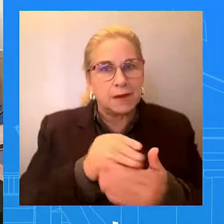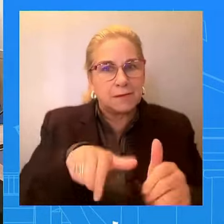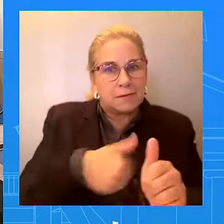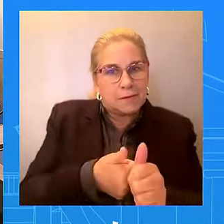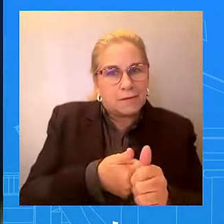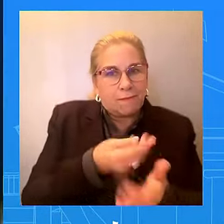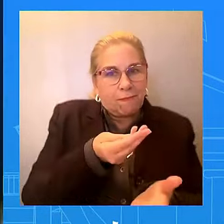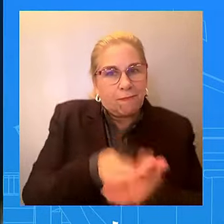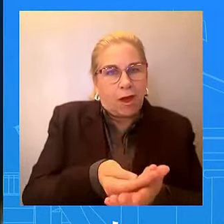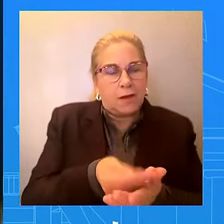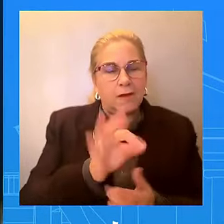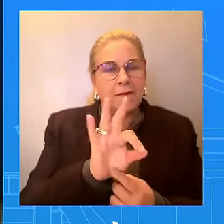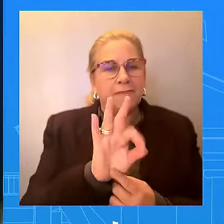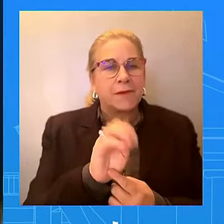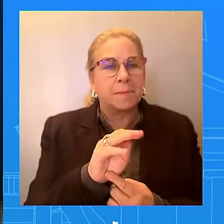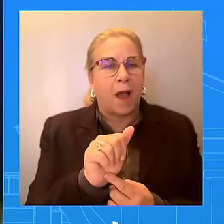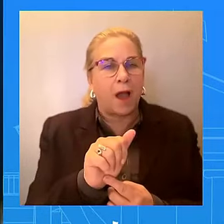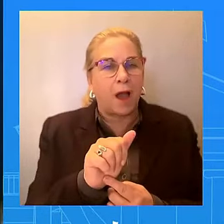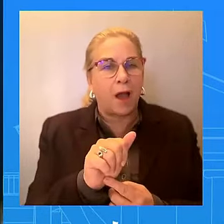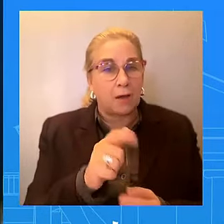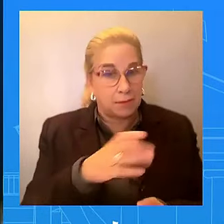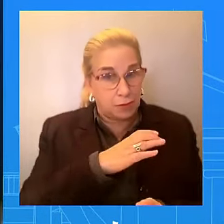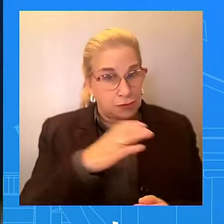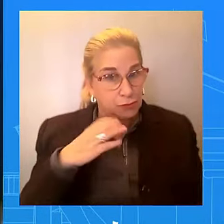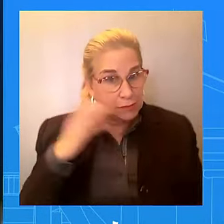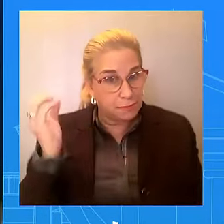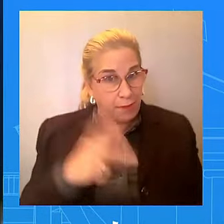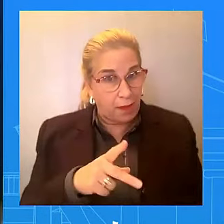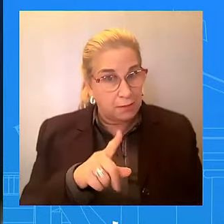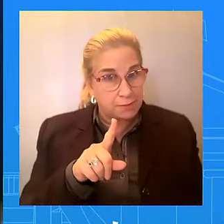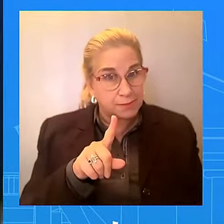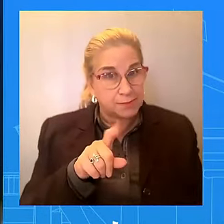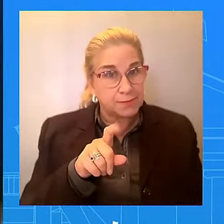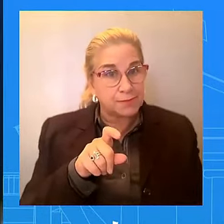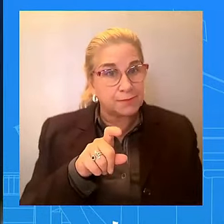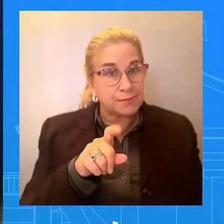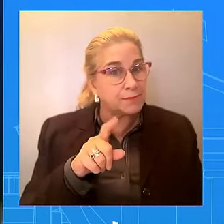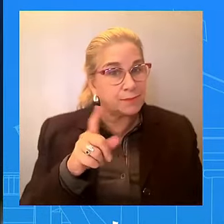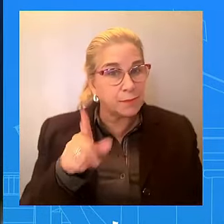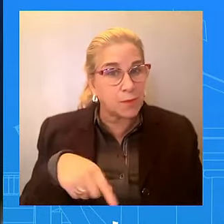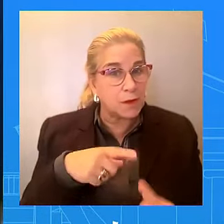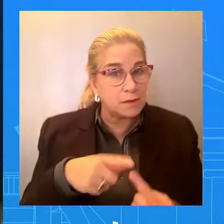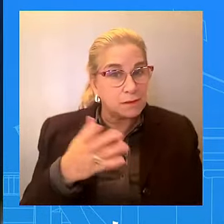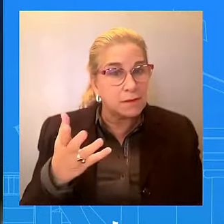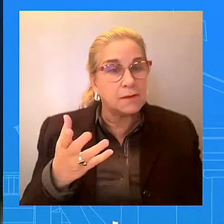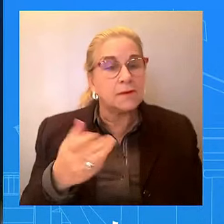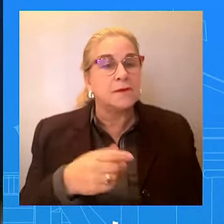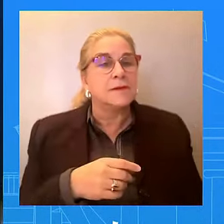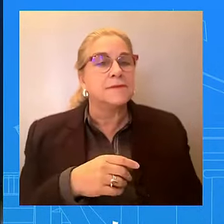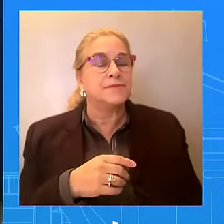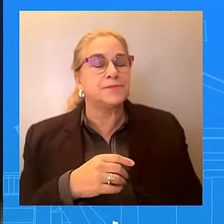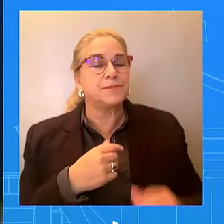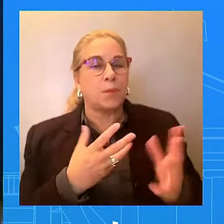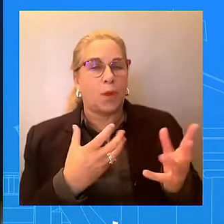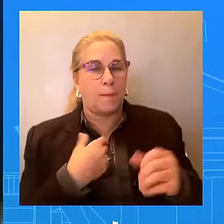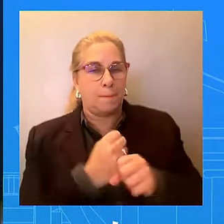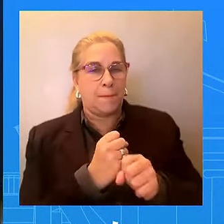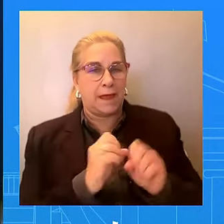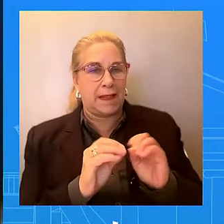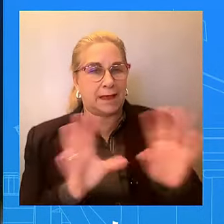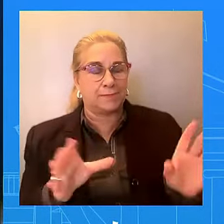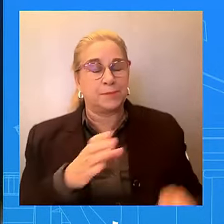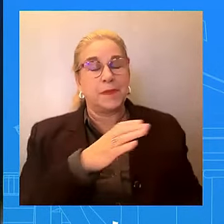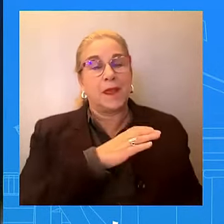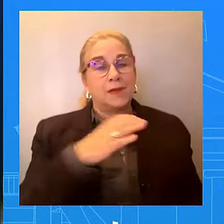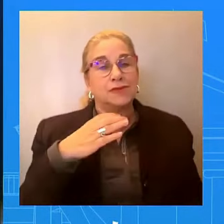back? Look, what we have been very clear about is Congress needs to act. We had a CR. We had a